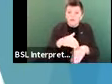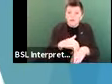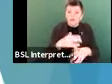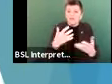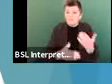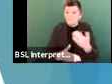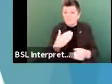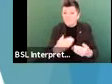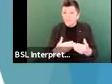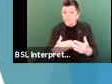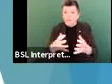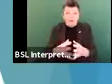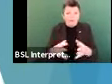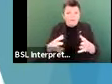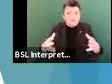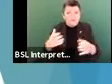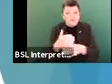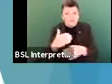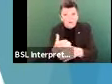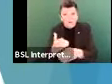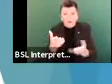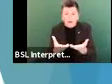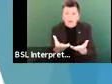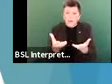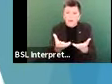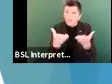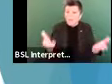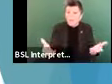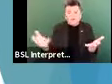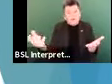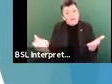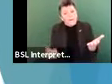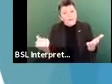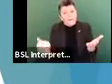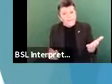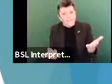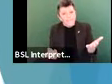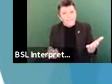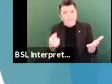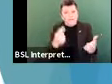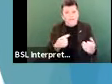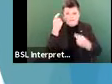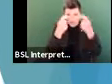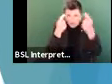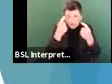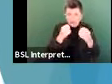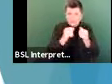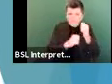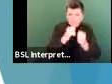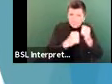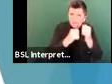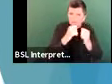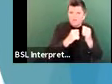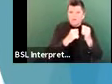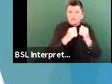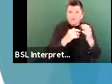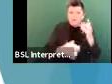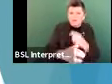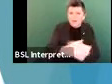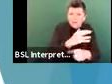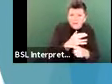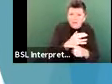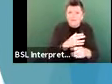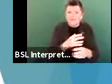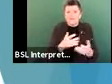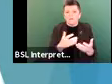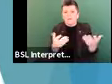compared to income, and we have to consider the architecture of society that income and